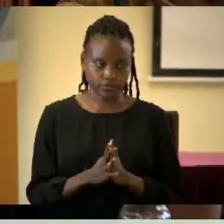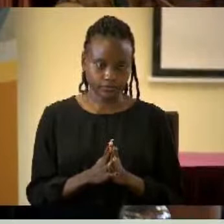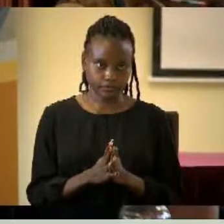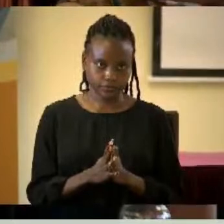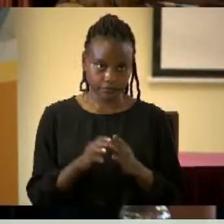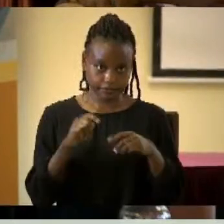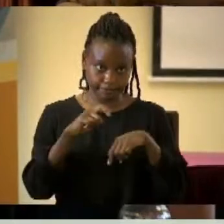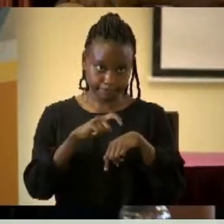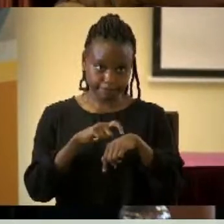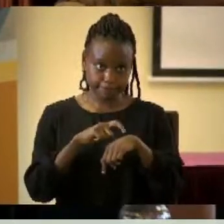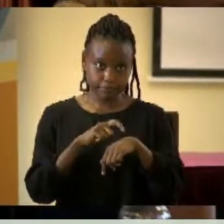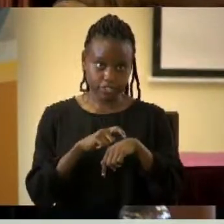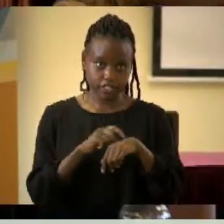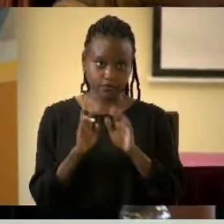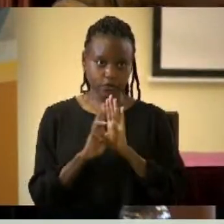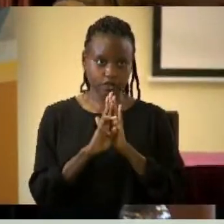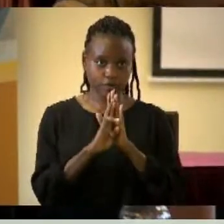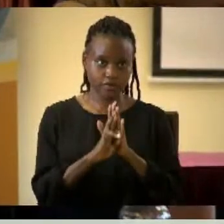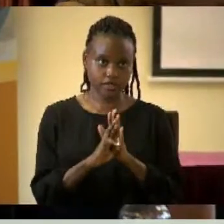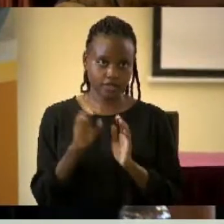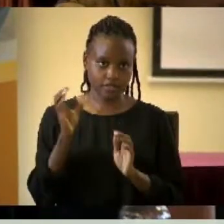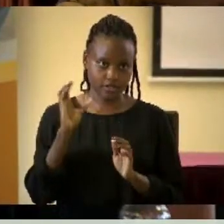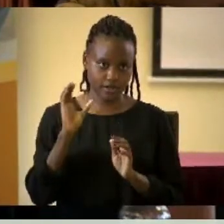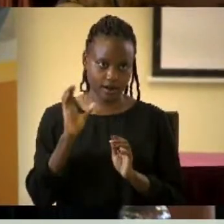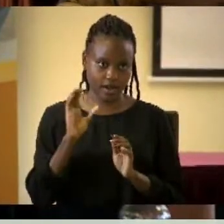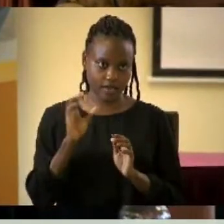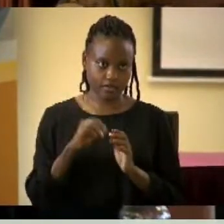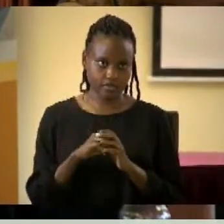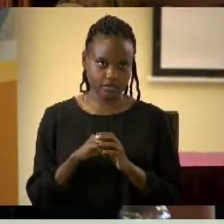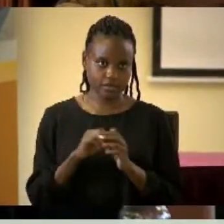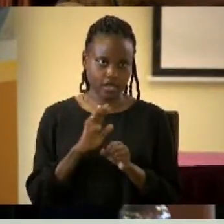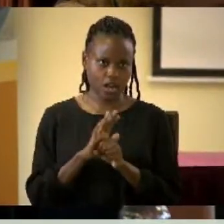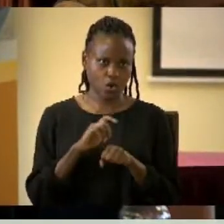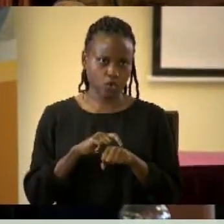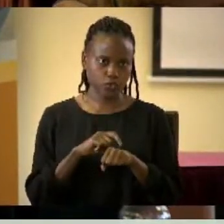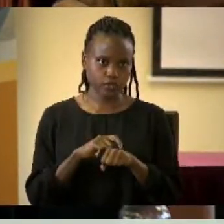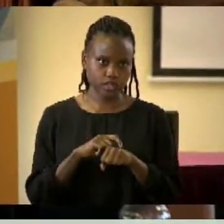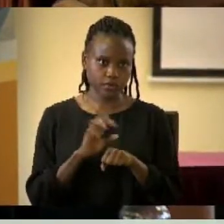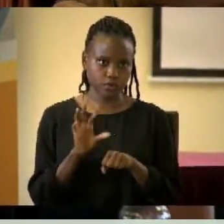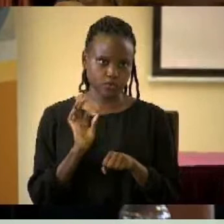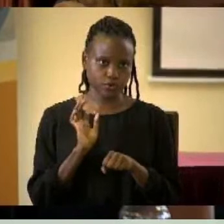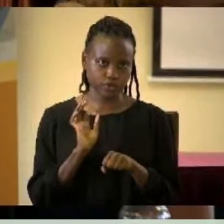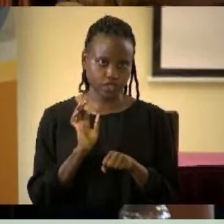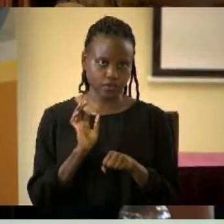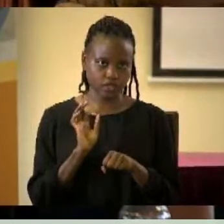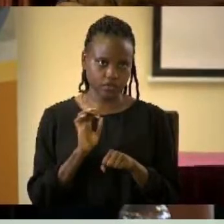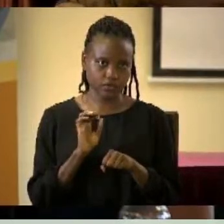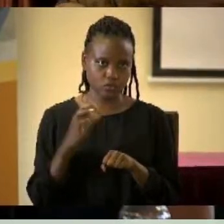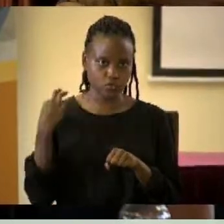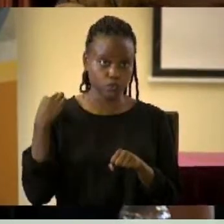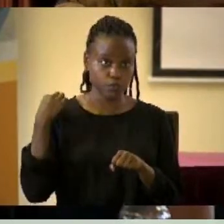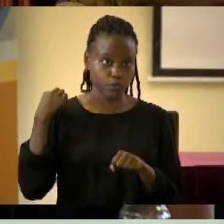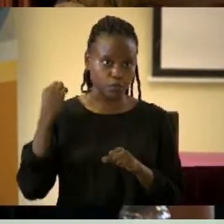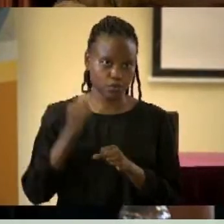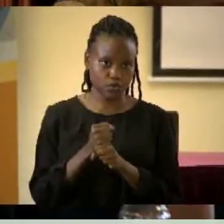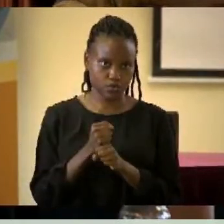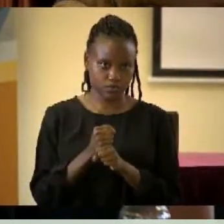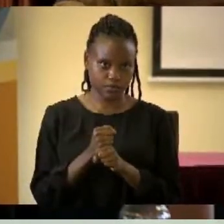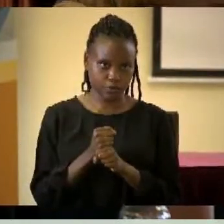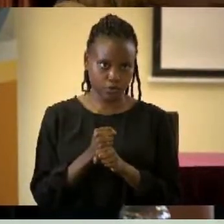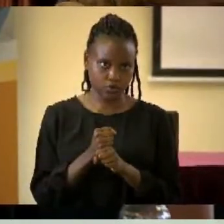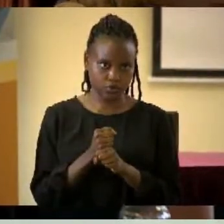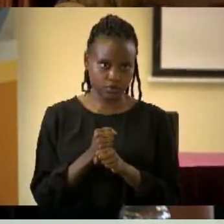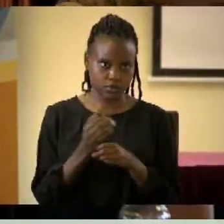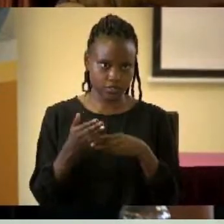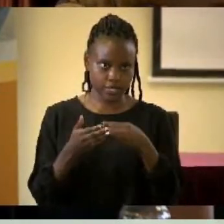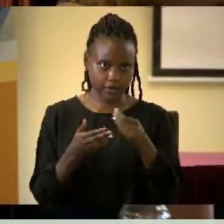when we are representing clients, many times we find ourselves, with regards to pro bono cases, getting